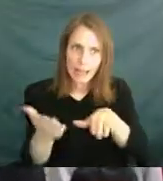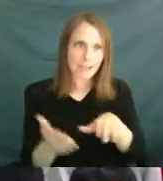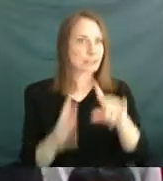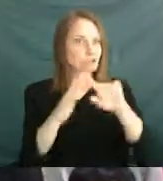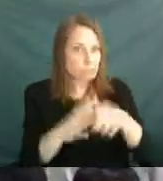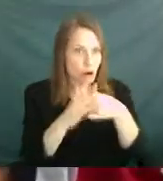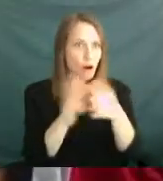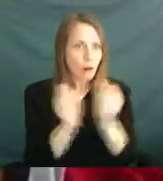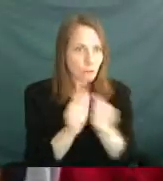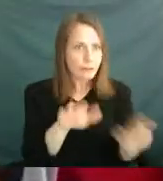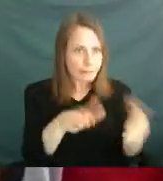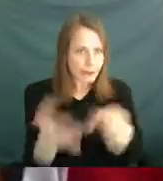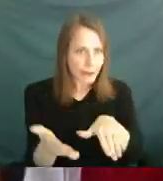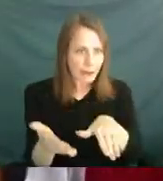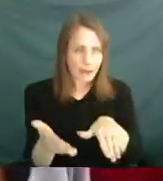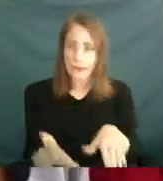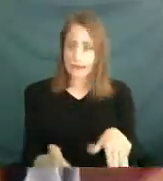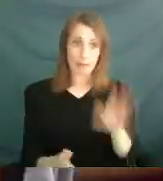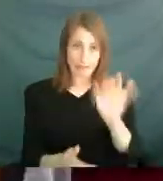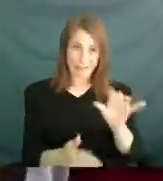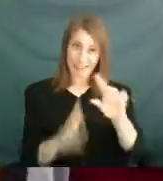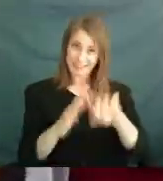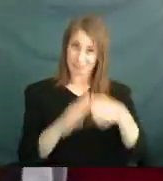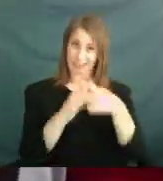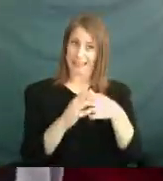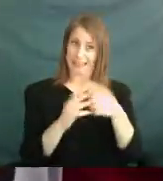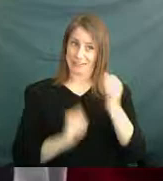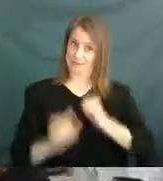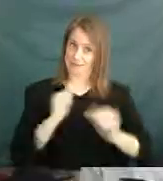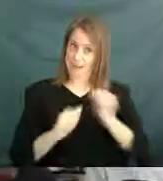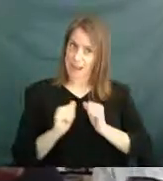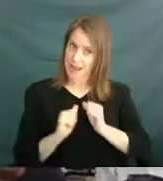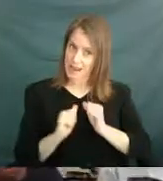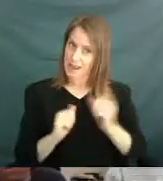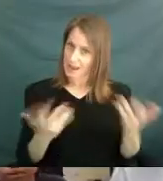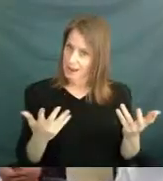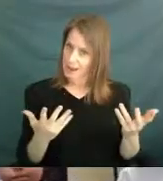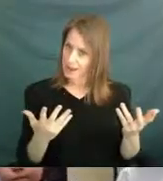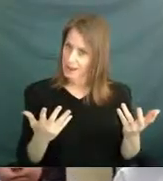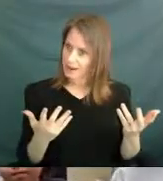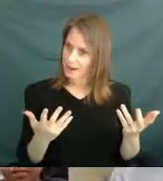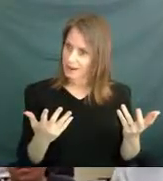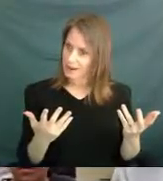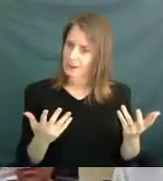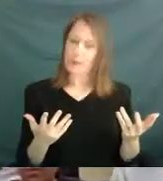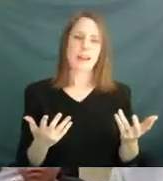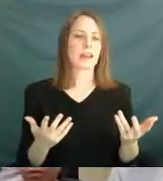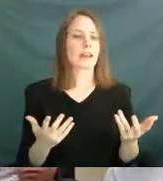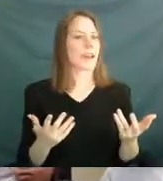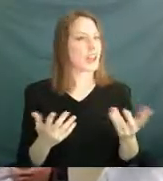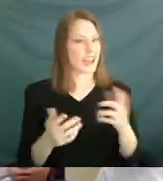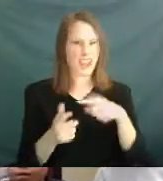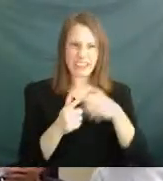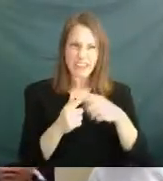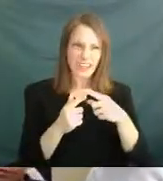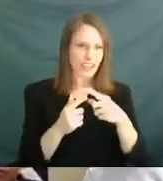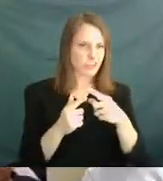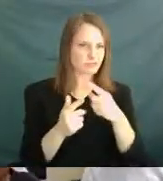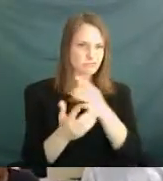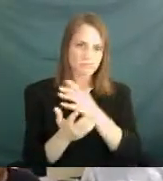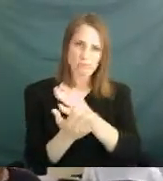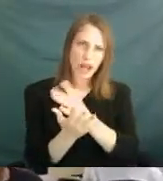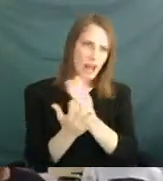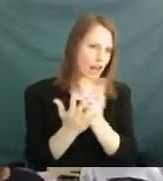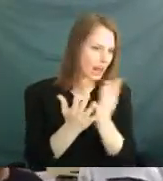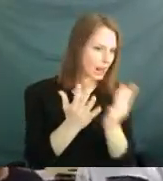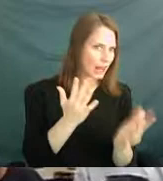I mean, the whole play is set in motion with the death of the king. Right? So many people die in this play that at the end of the